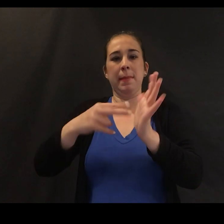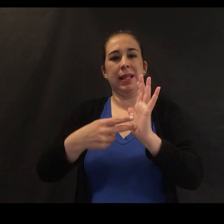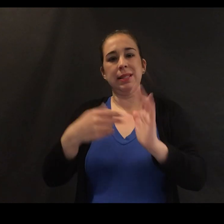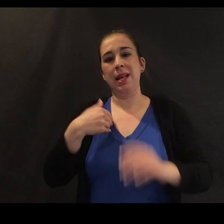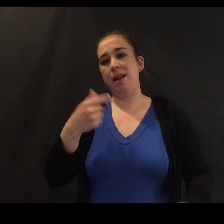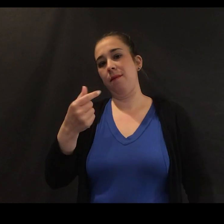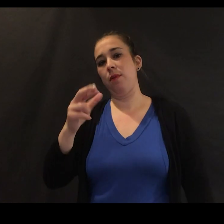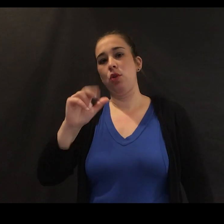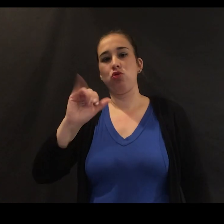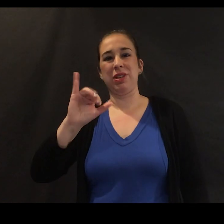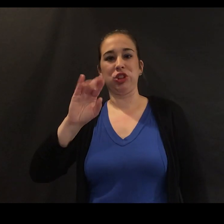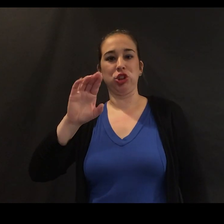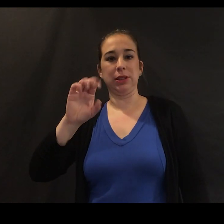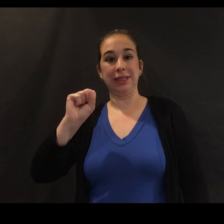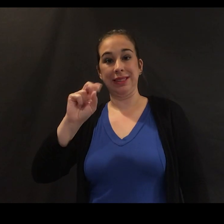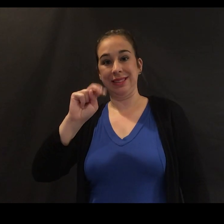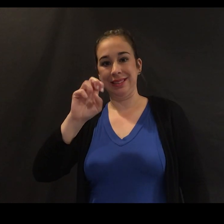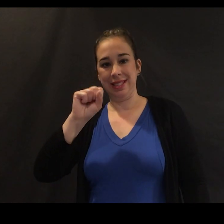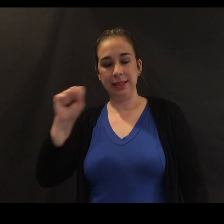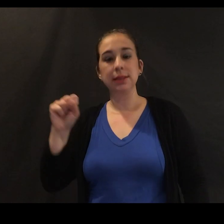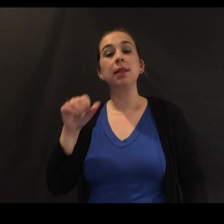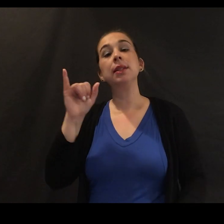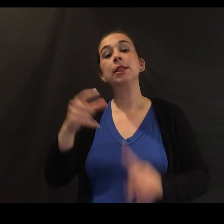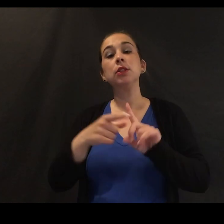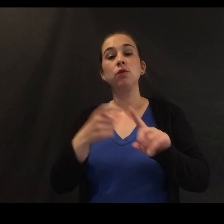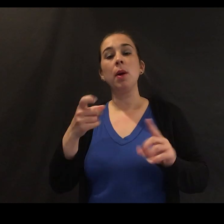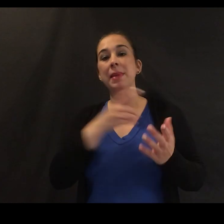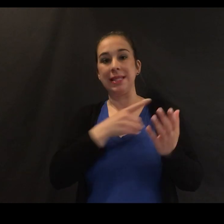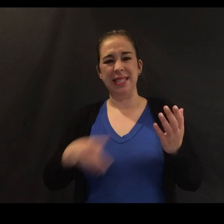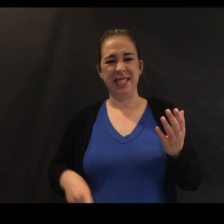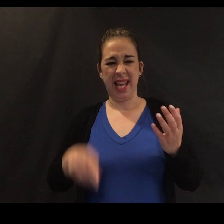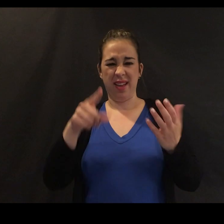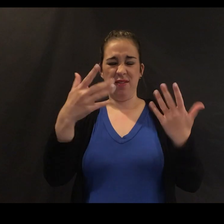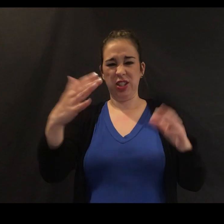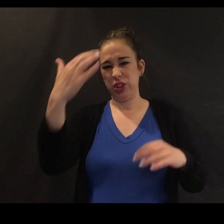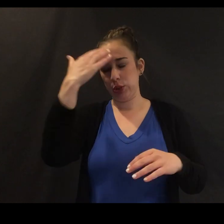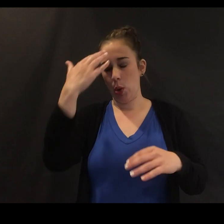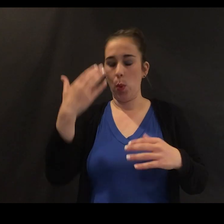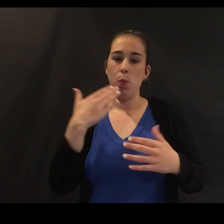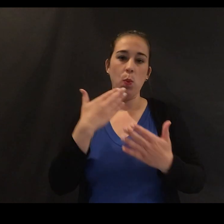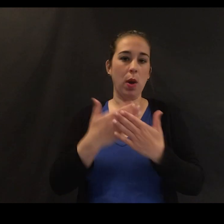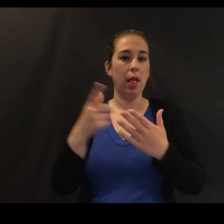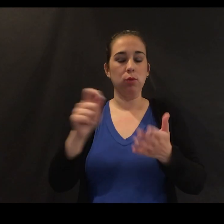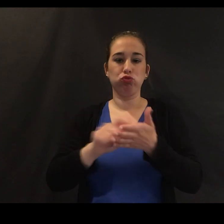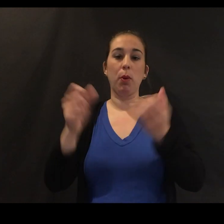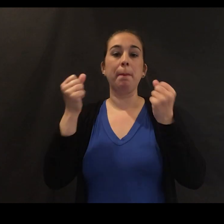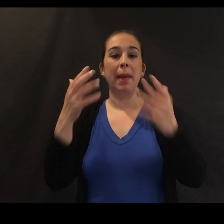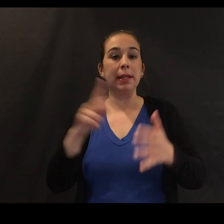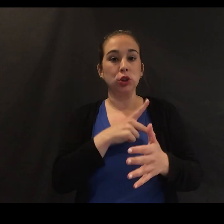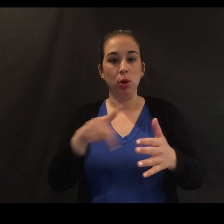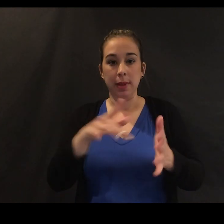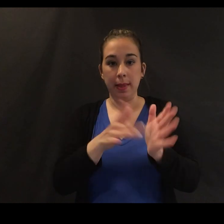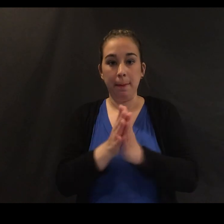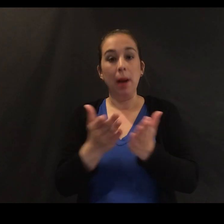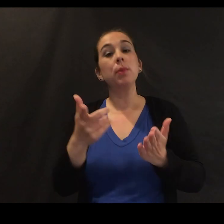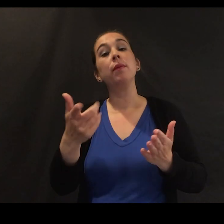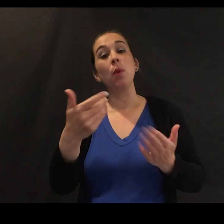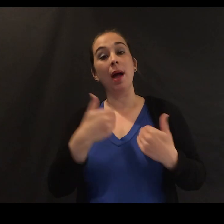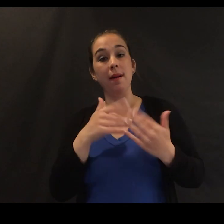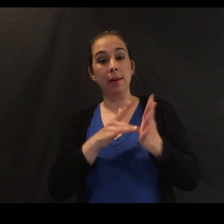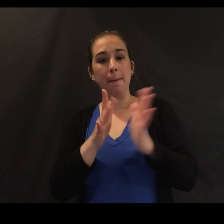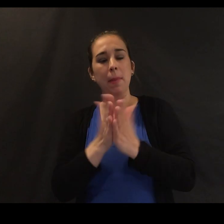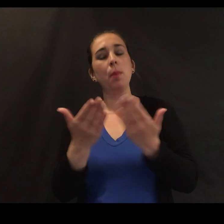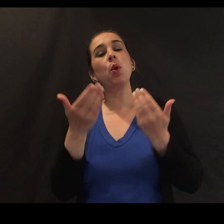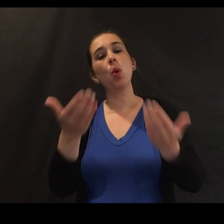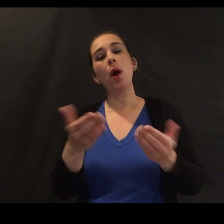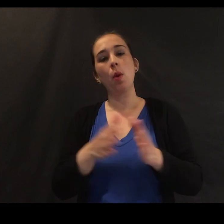the life of a man by the name of David. You know him well. He wrote many of the Psalms in the Bible. And so if you have your Bibles, you might want to take a look